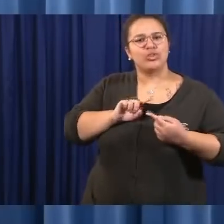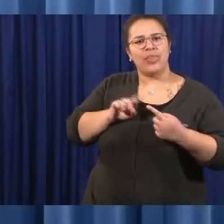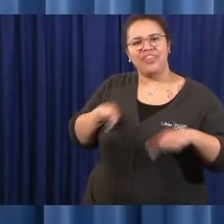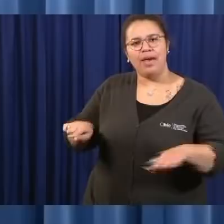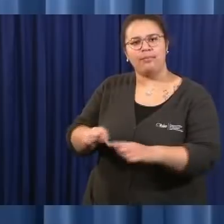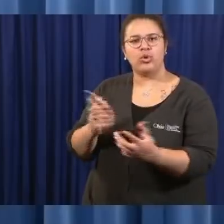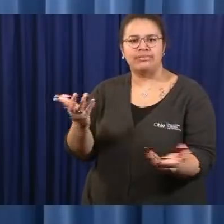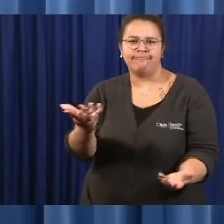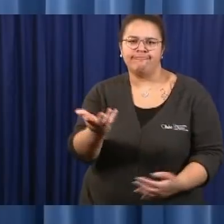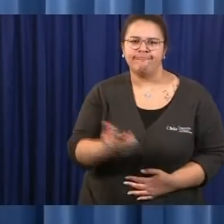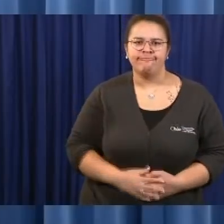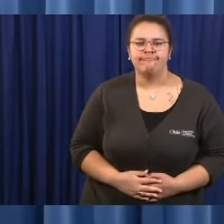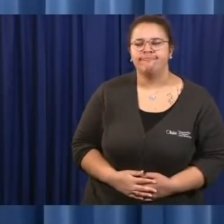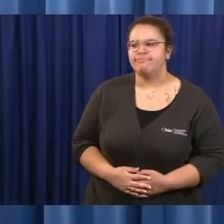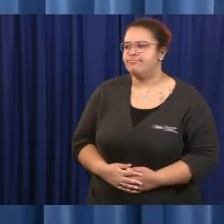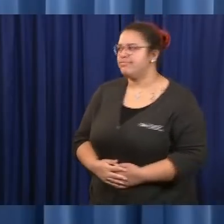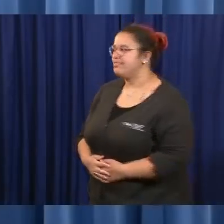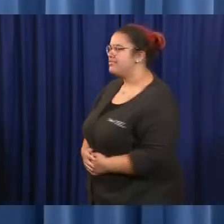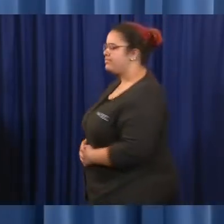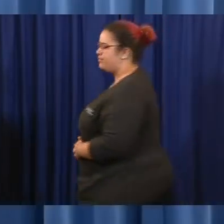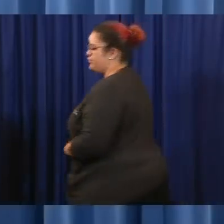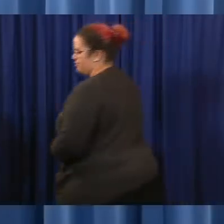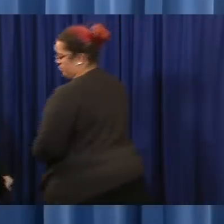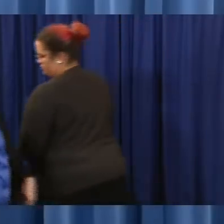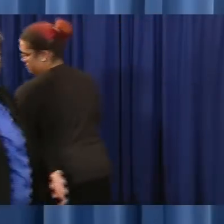Look, I fully understand that.